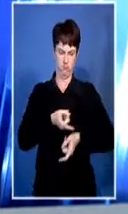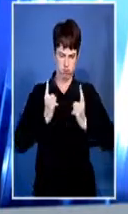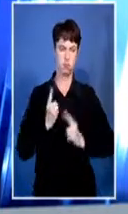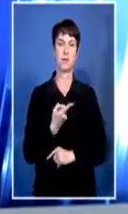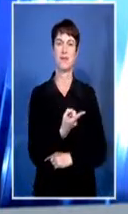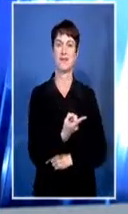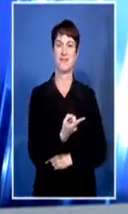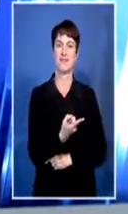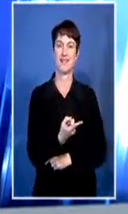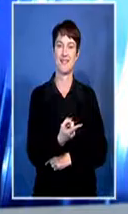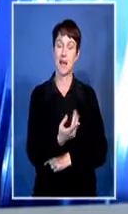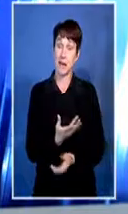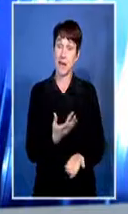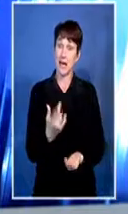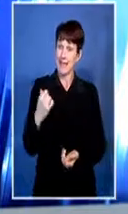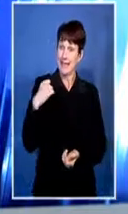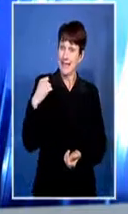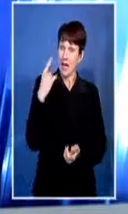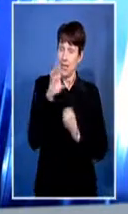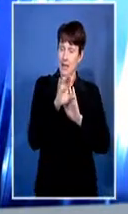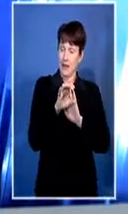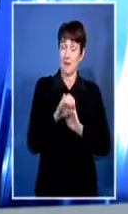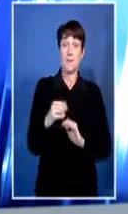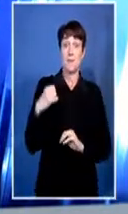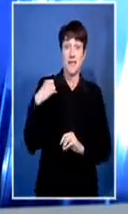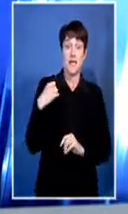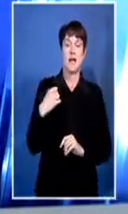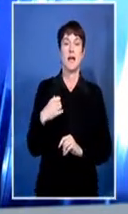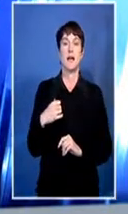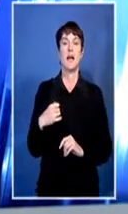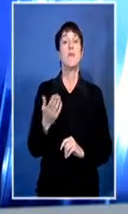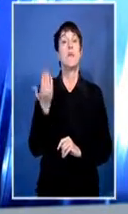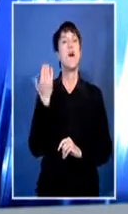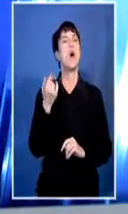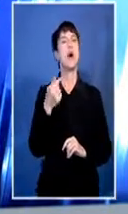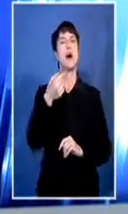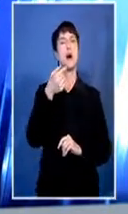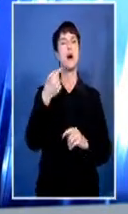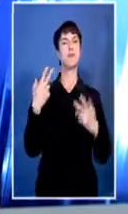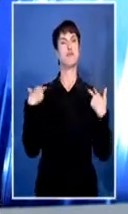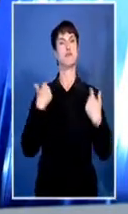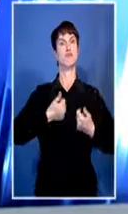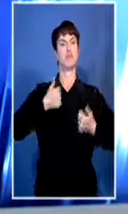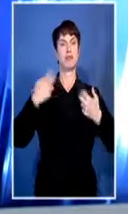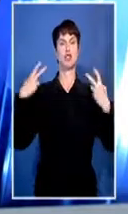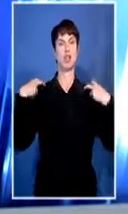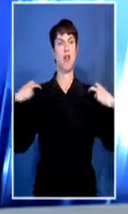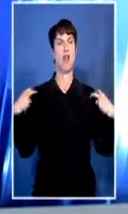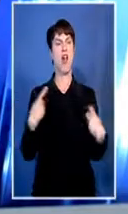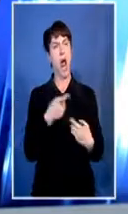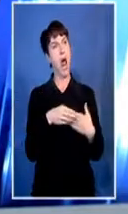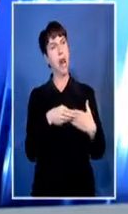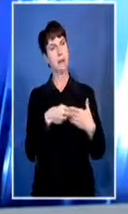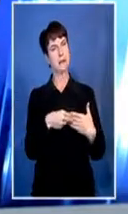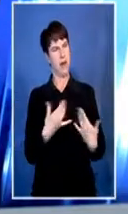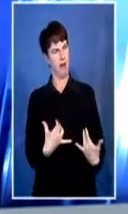Egypt. And that is very, very telling. Yesterday, for example, several former generals and generals were made leaders of the provinces in Egypt.